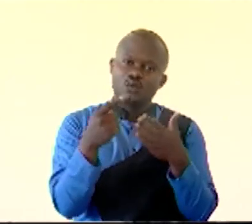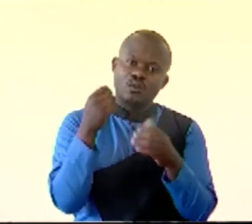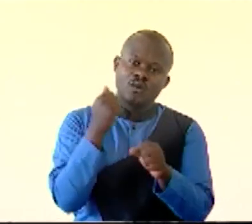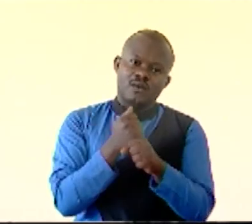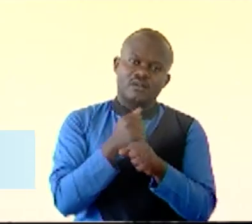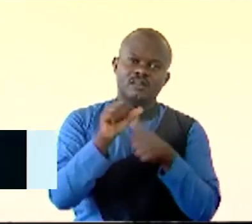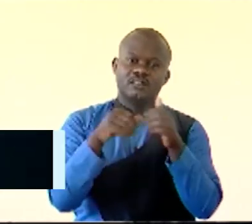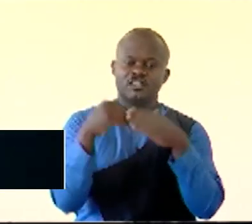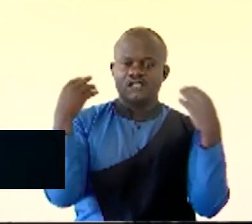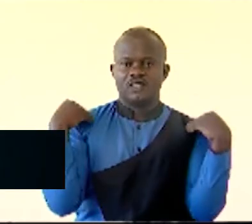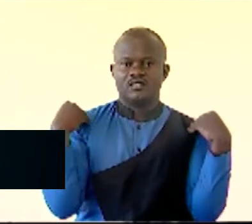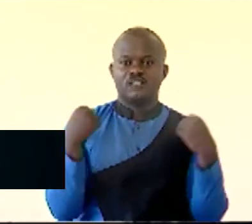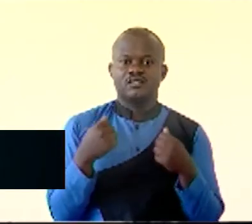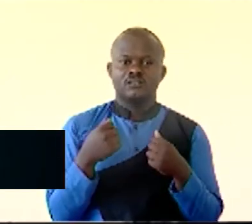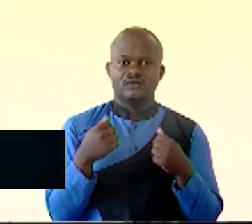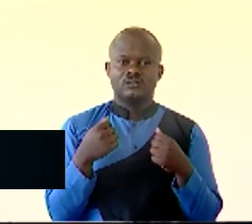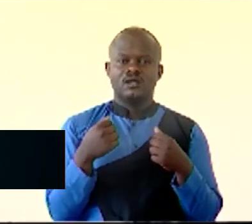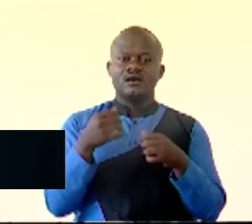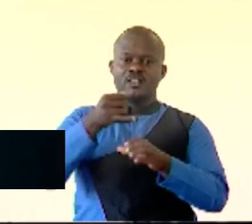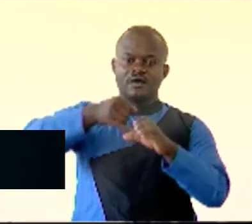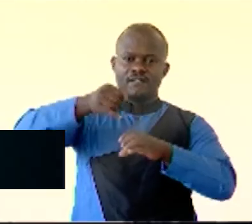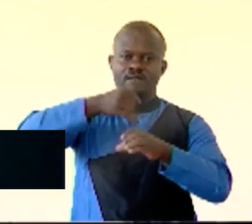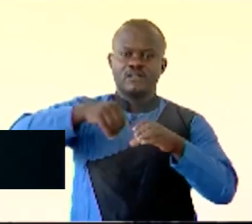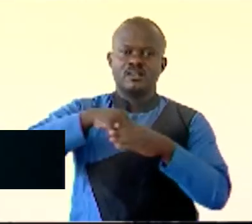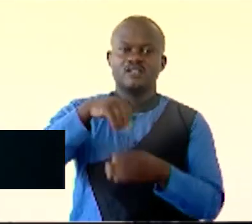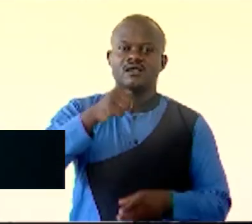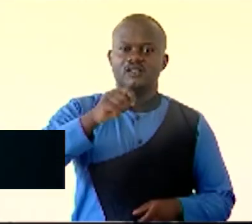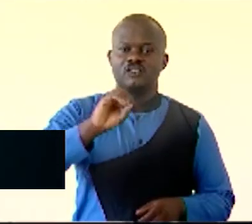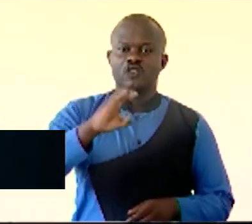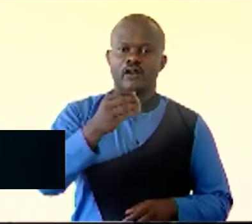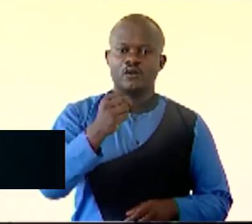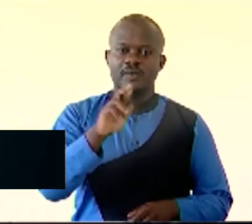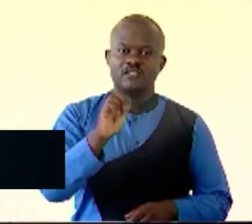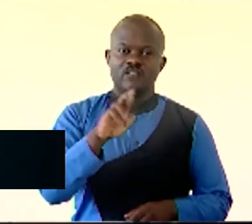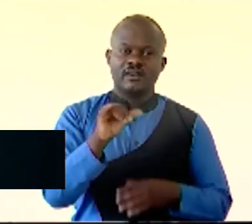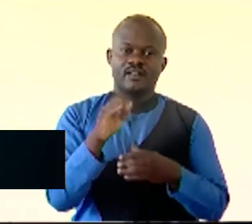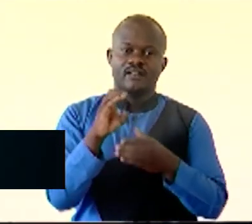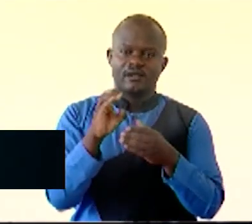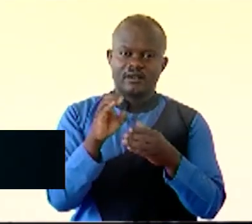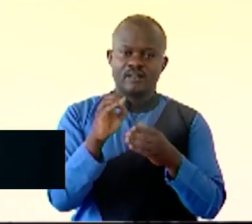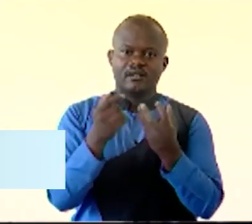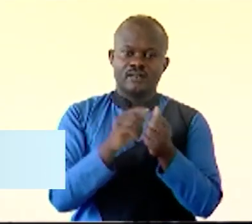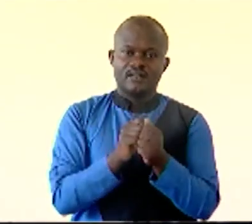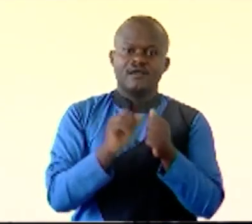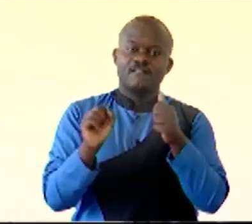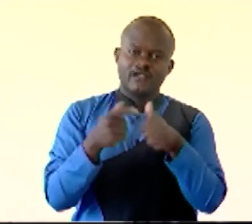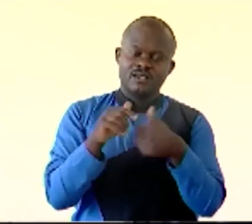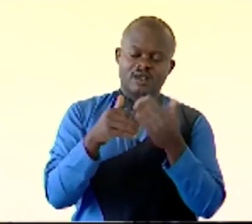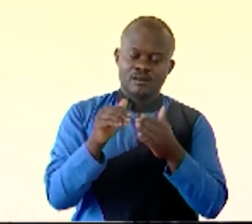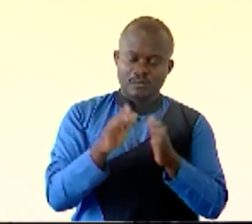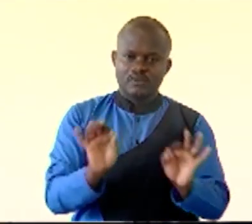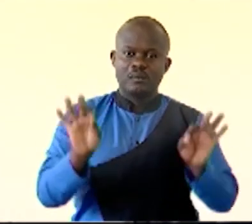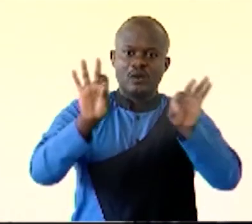these exercises involving stoichiometric calculations, the first and the most important thing